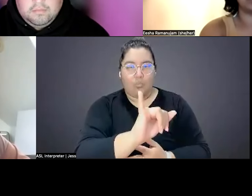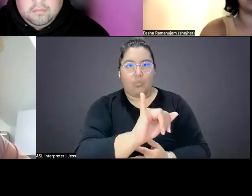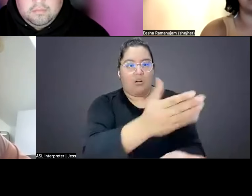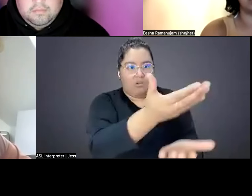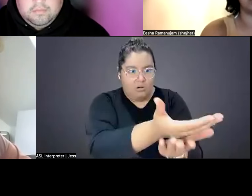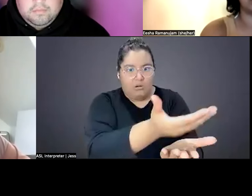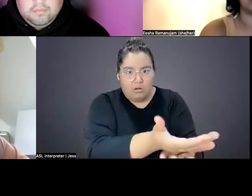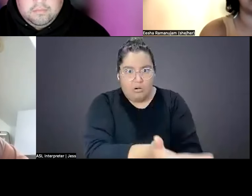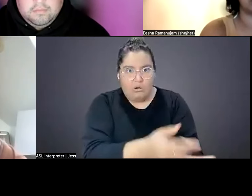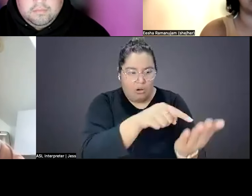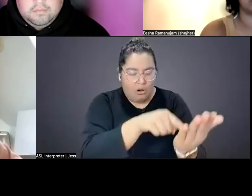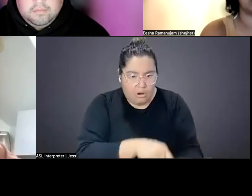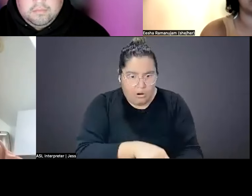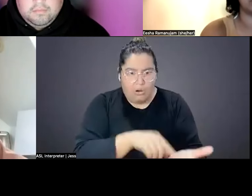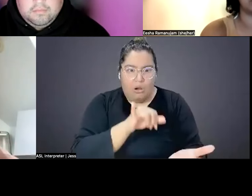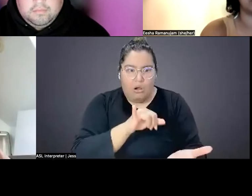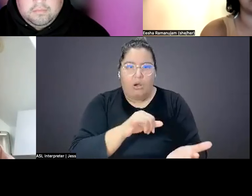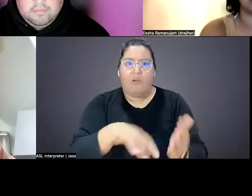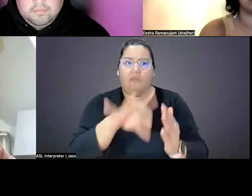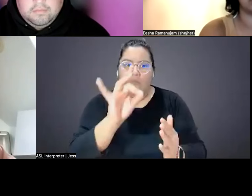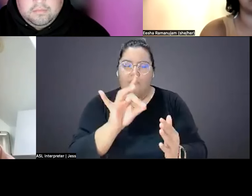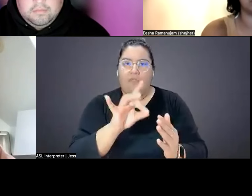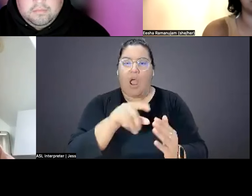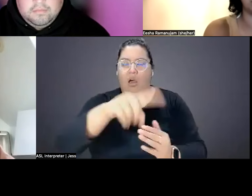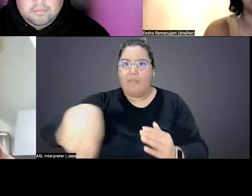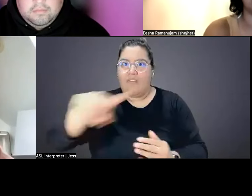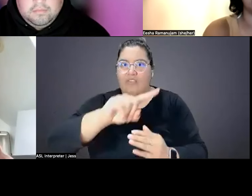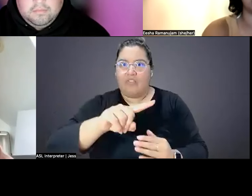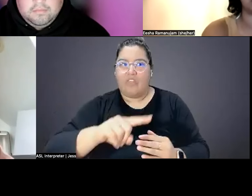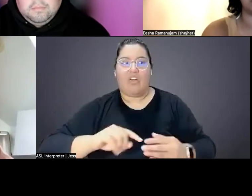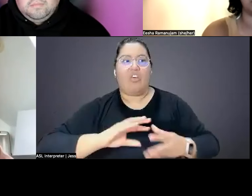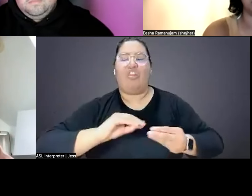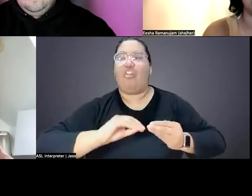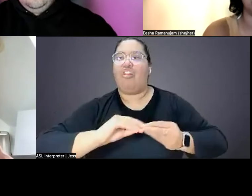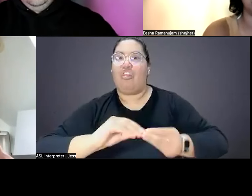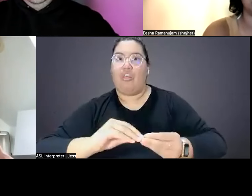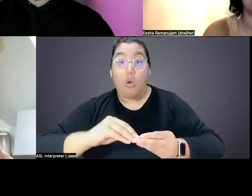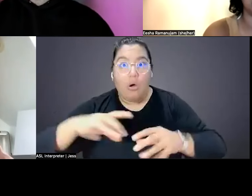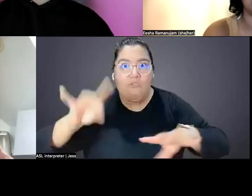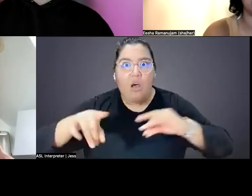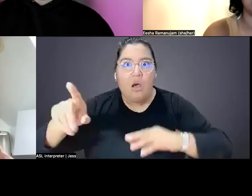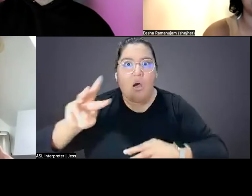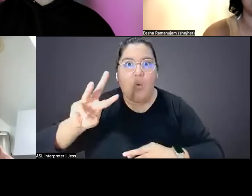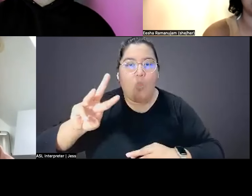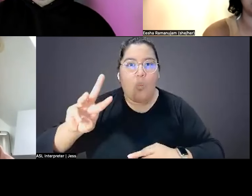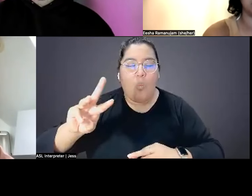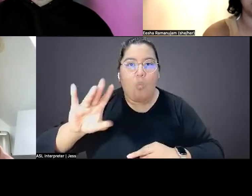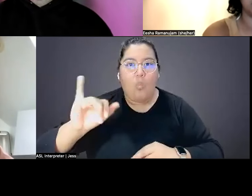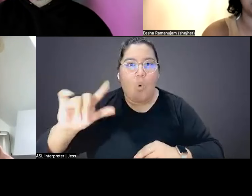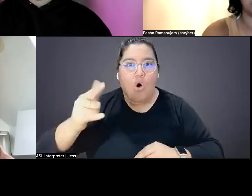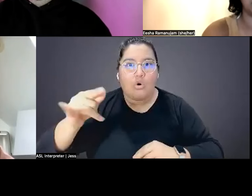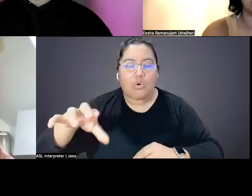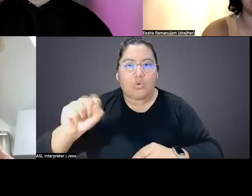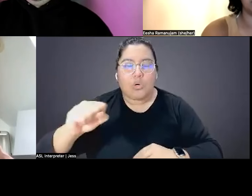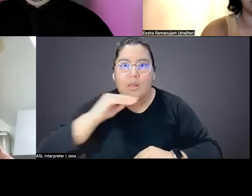incredible kind of like campaign on Walgreens half and all of these connections that were kind